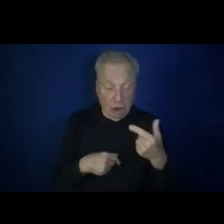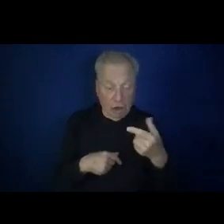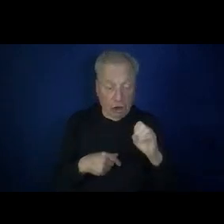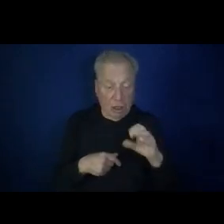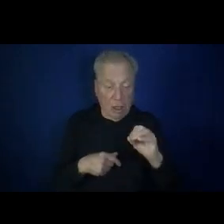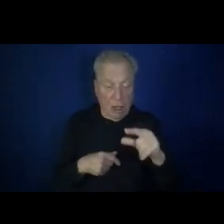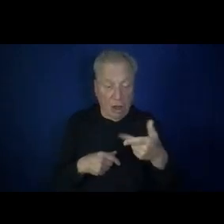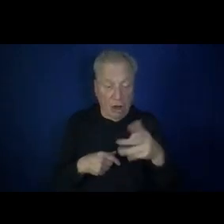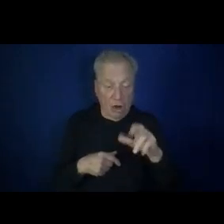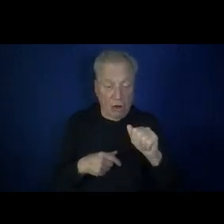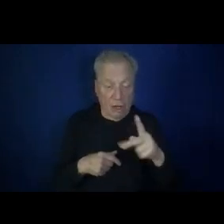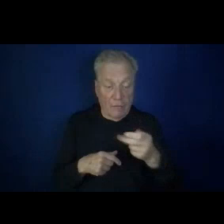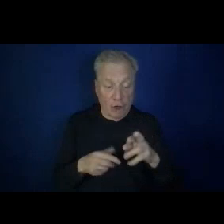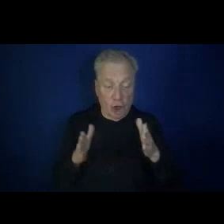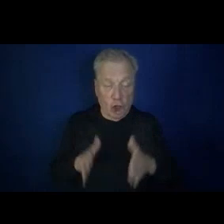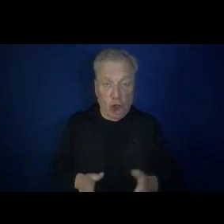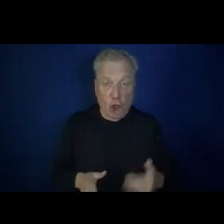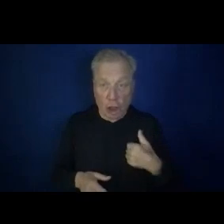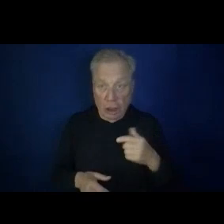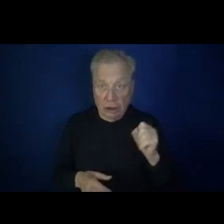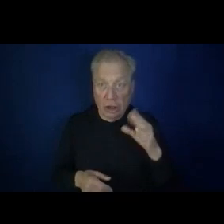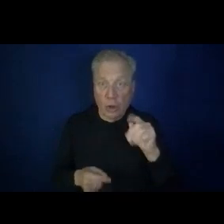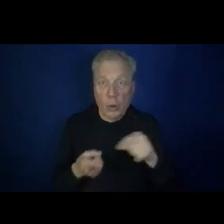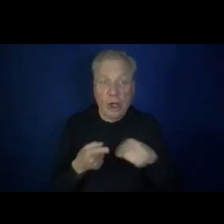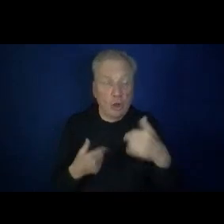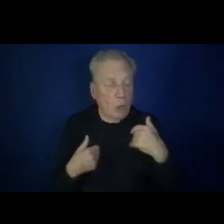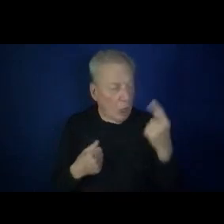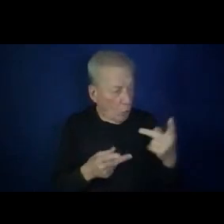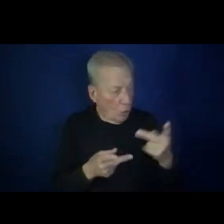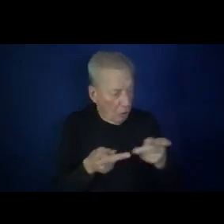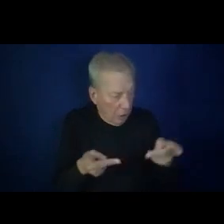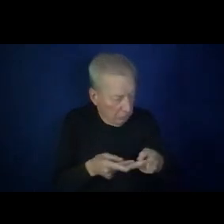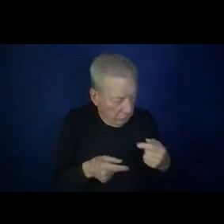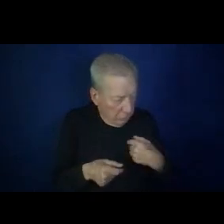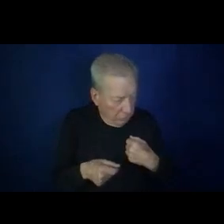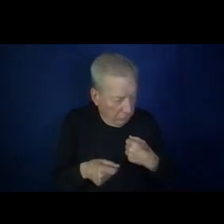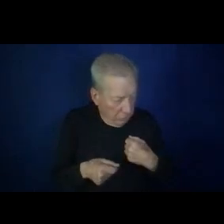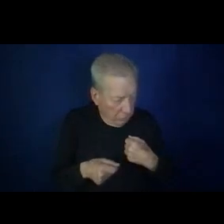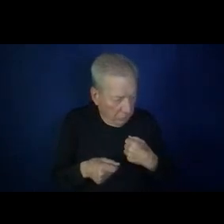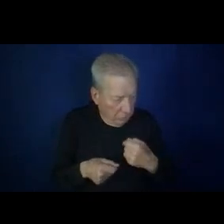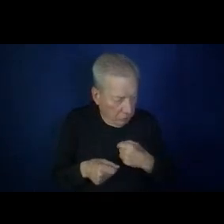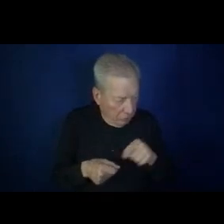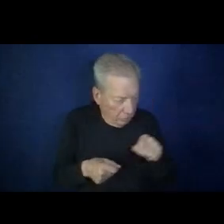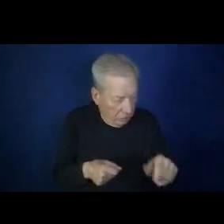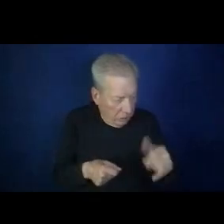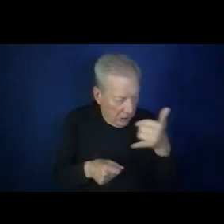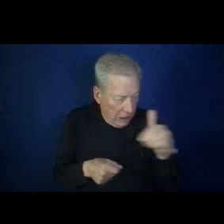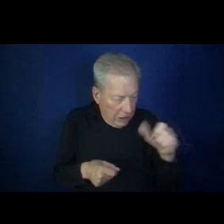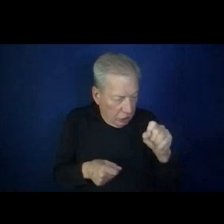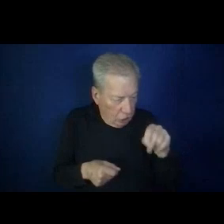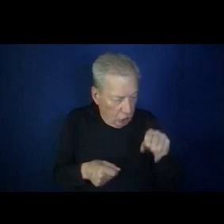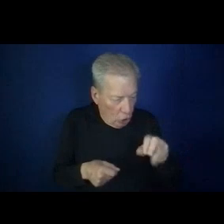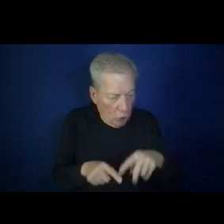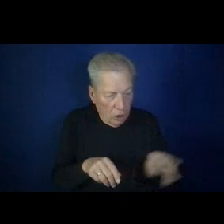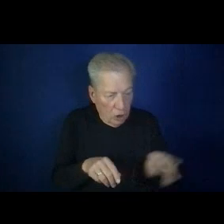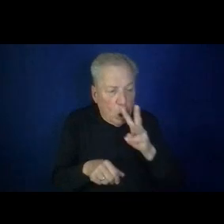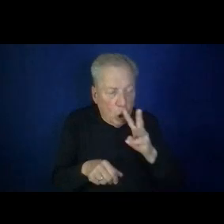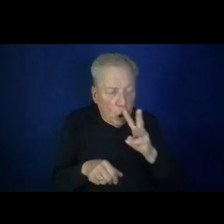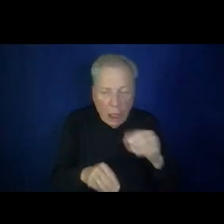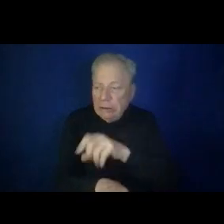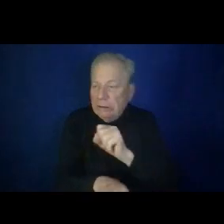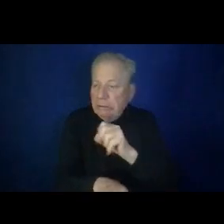really ought to stand at the location where you have one foot in one, you know, the Yellowstone watershed and one in the Snake River